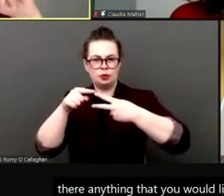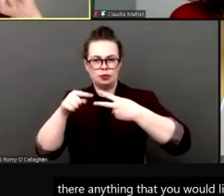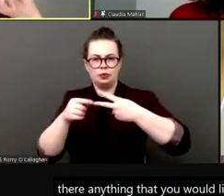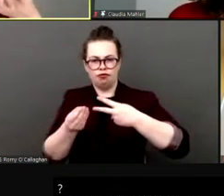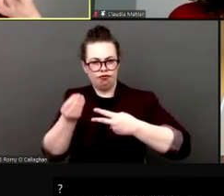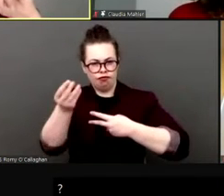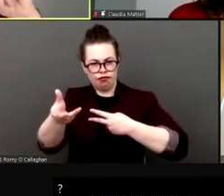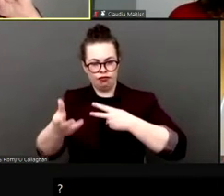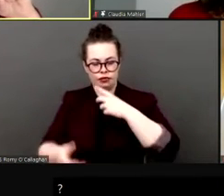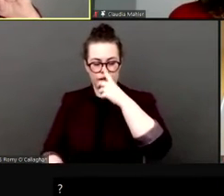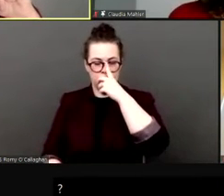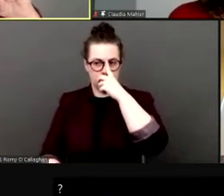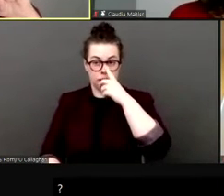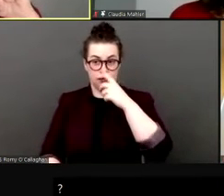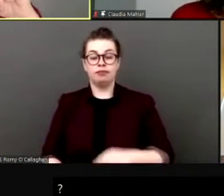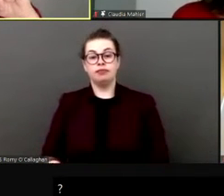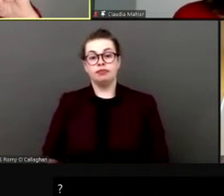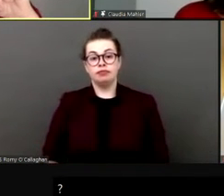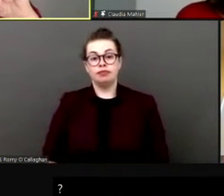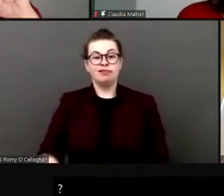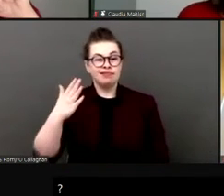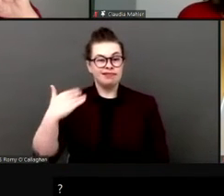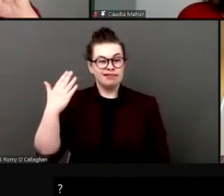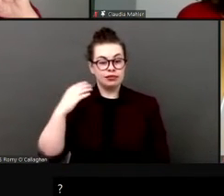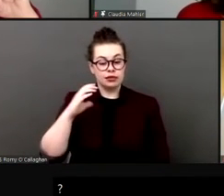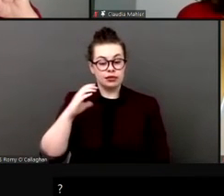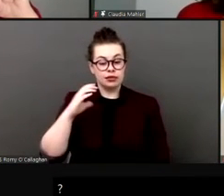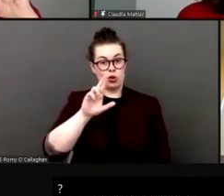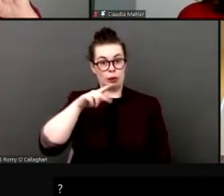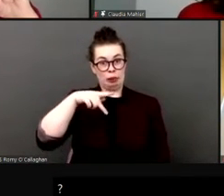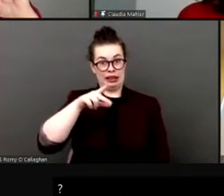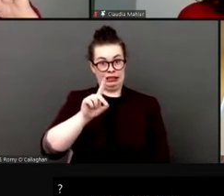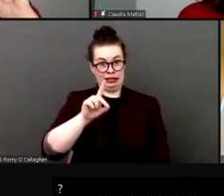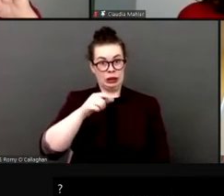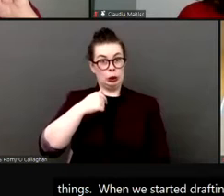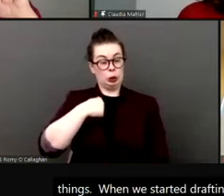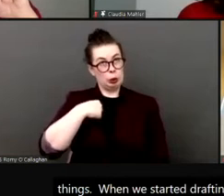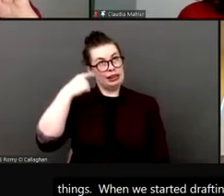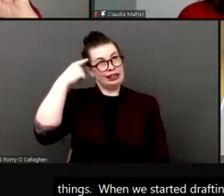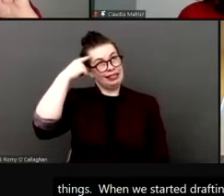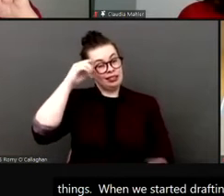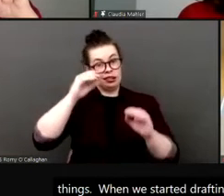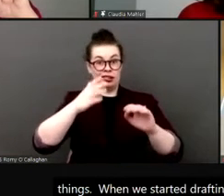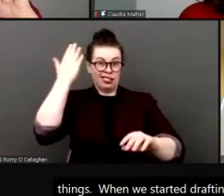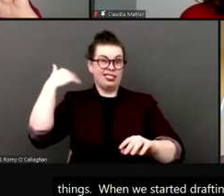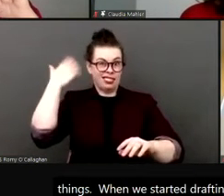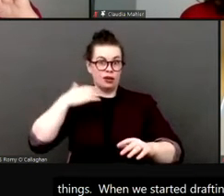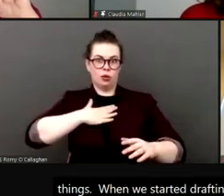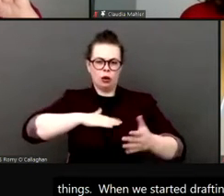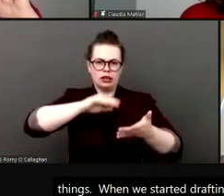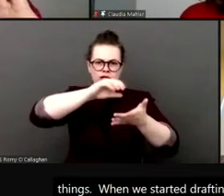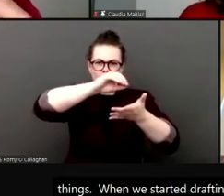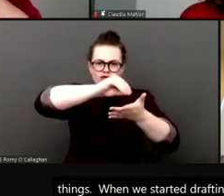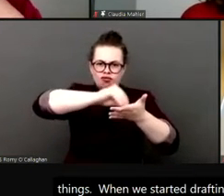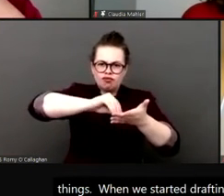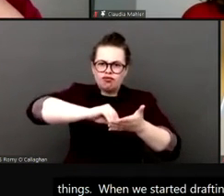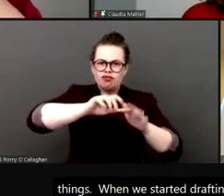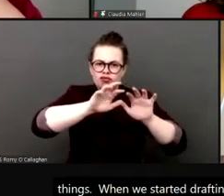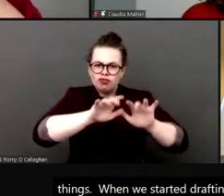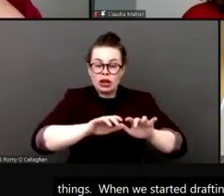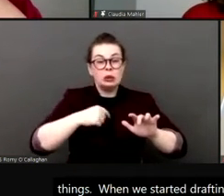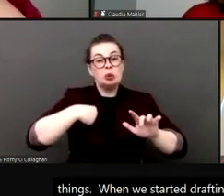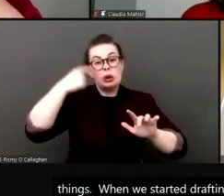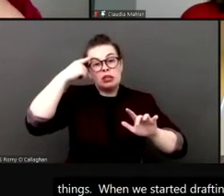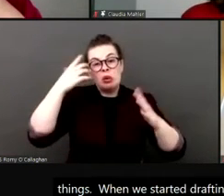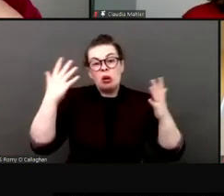started drafting the Disability Treaty, we thought it would just be an equality of opportunity tract or a non-discrimination